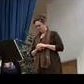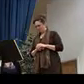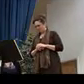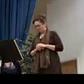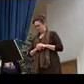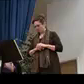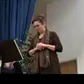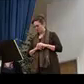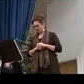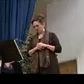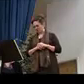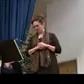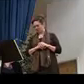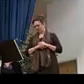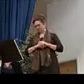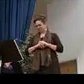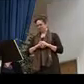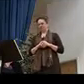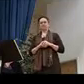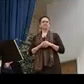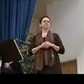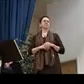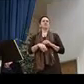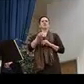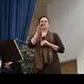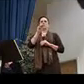Technology. Maggie Barnes, Respiratory Care.